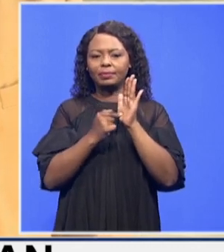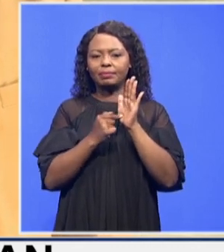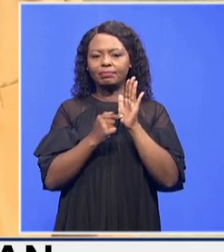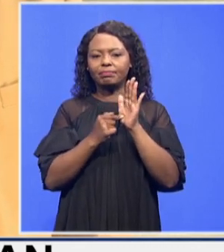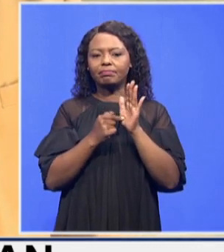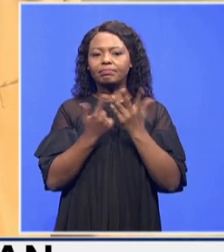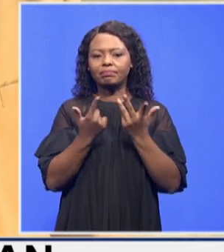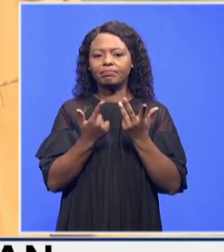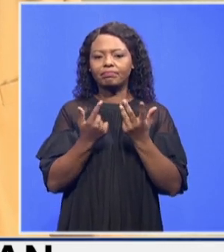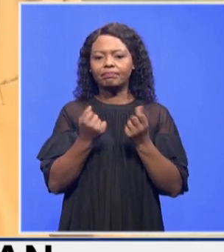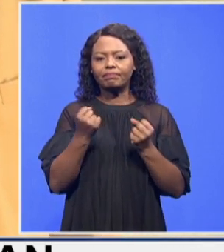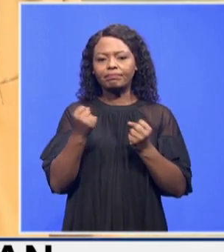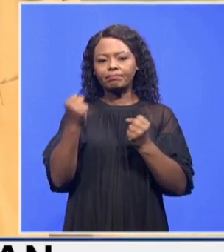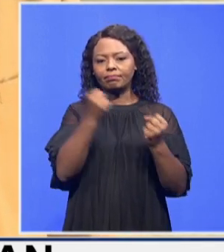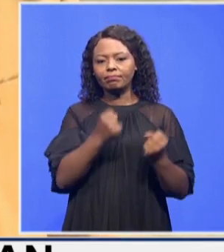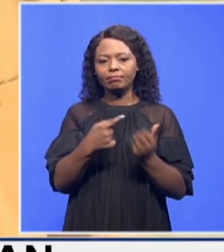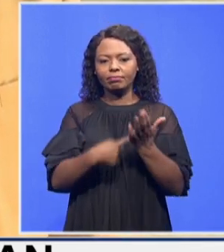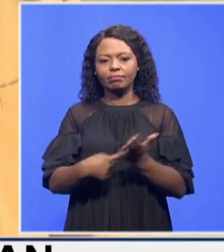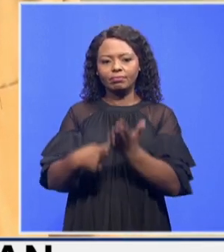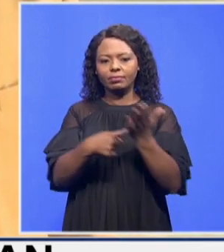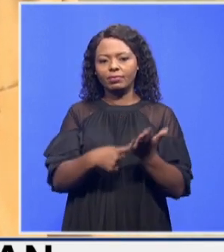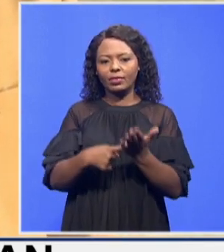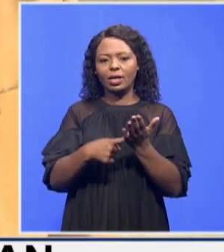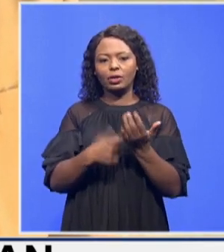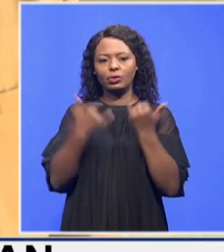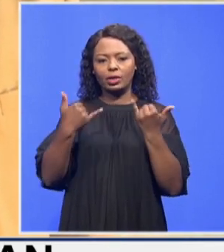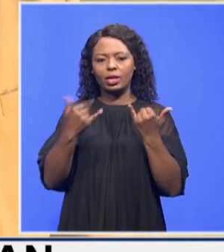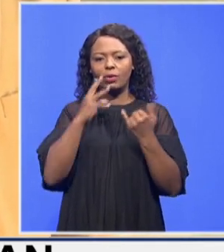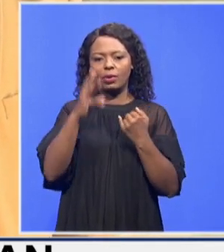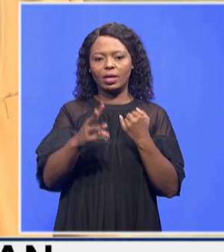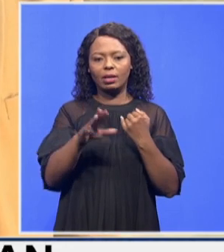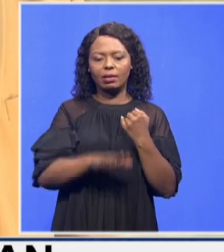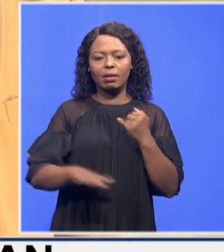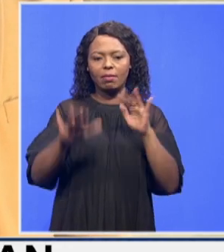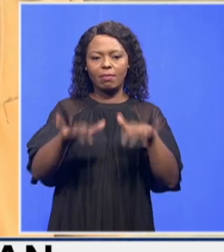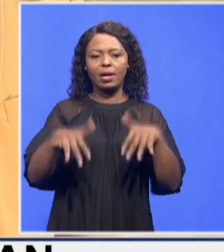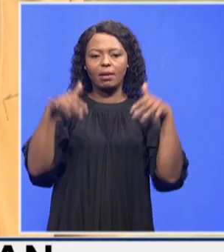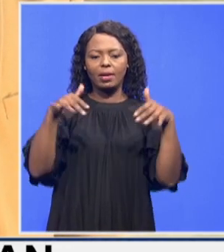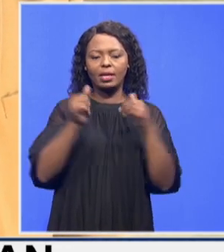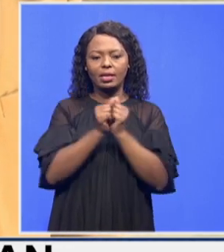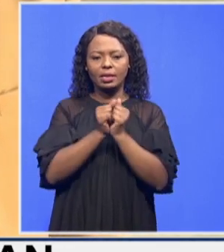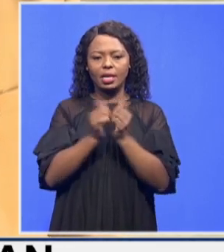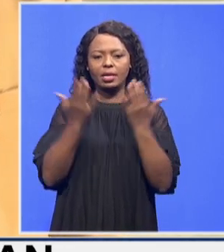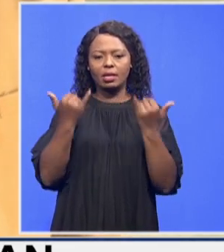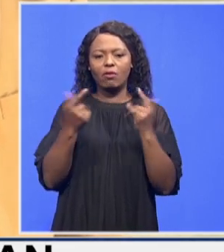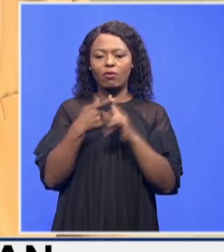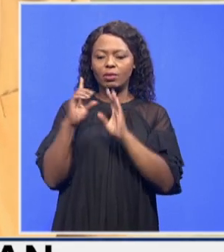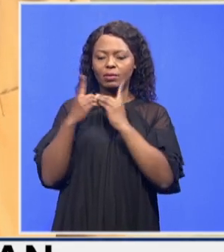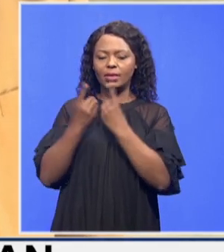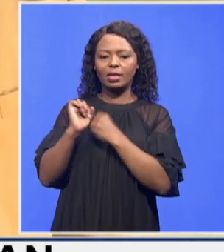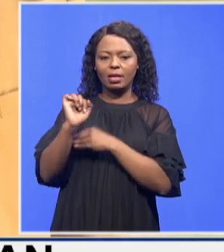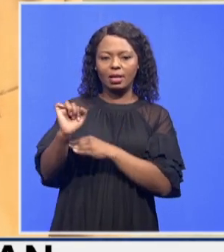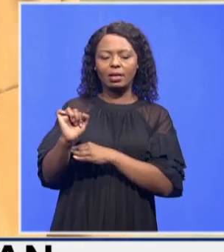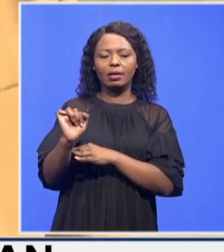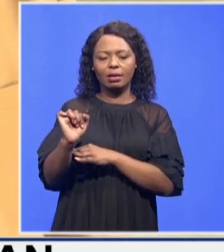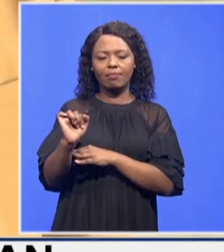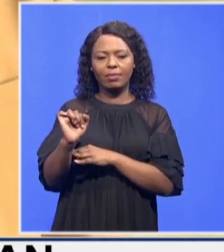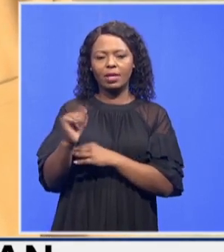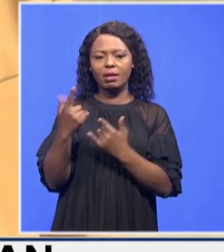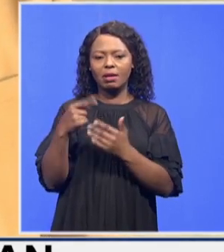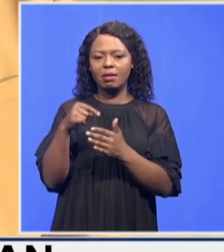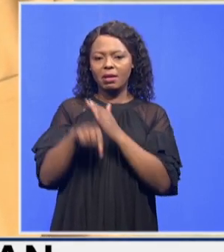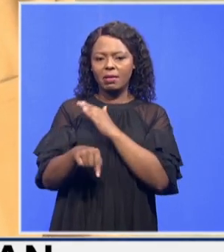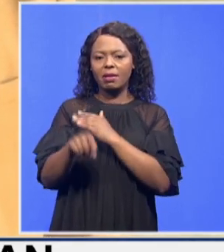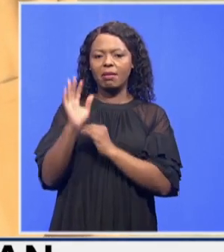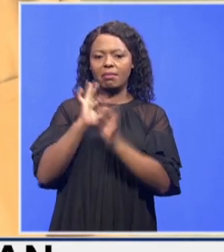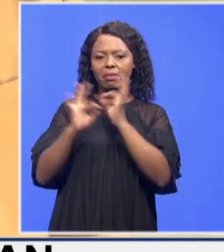unpacked in Parliament today, just in terms of, because it started off from his department, just what he has to say